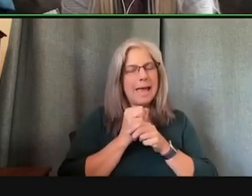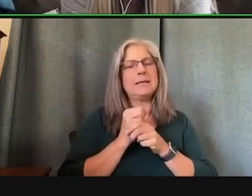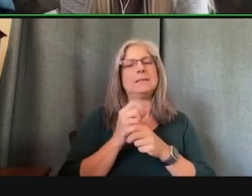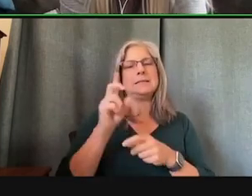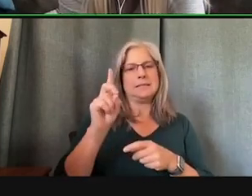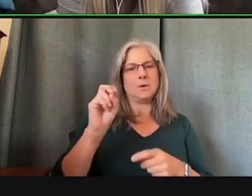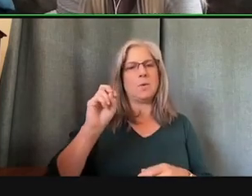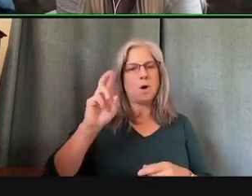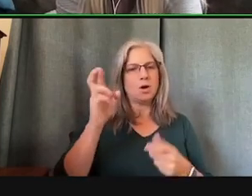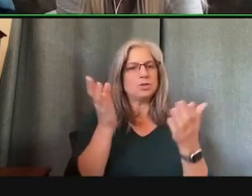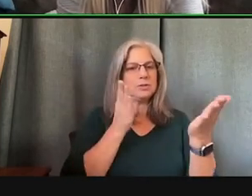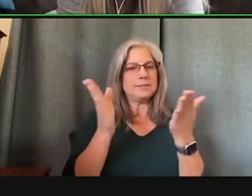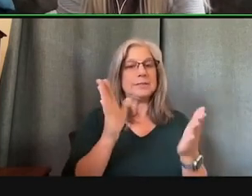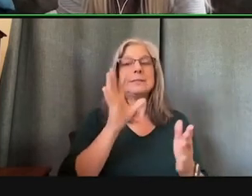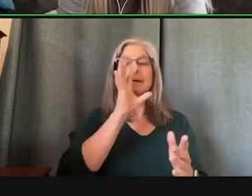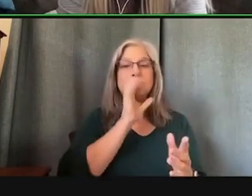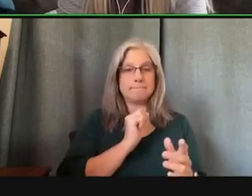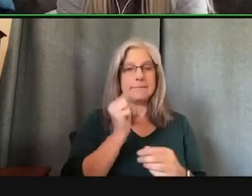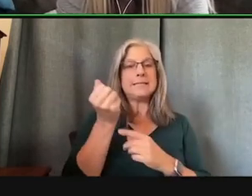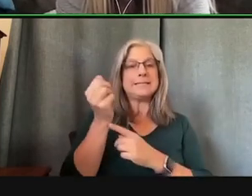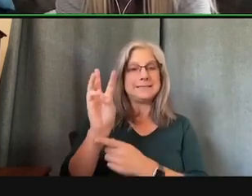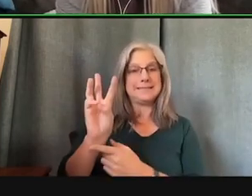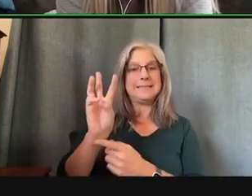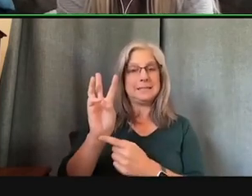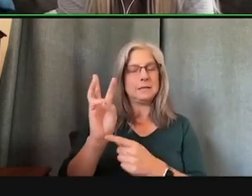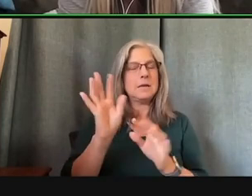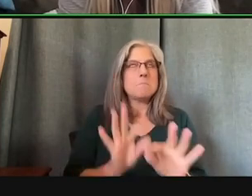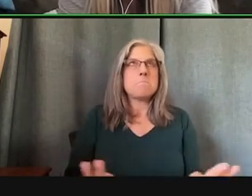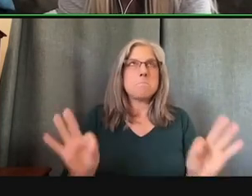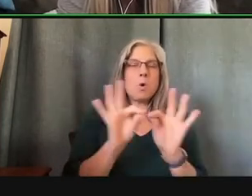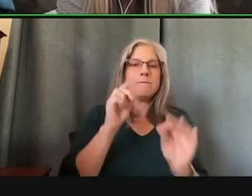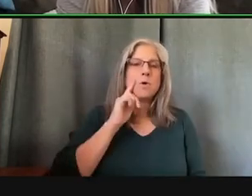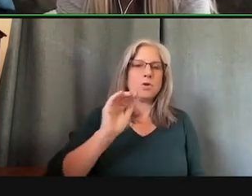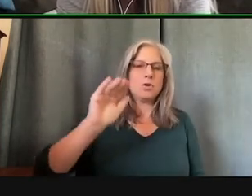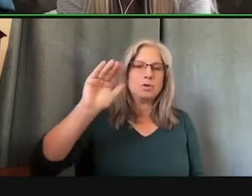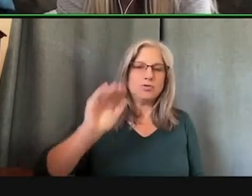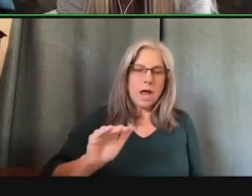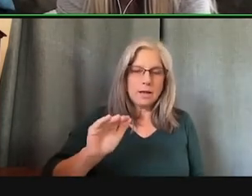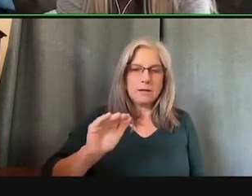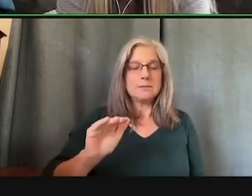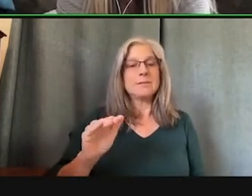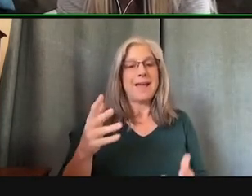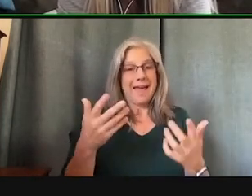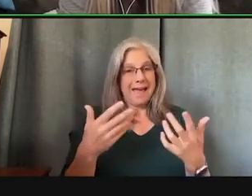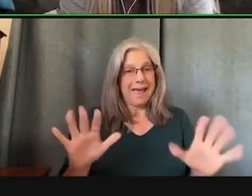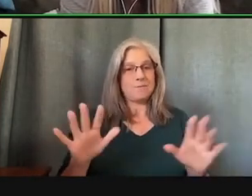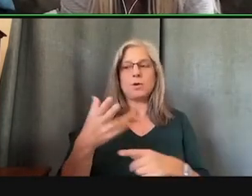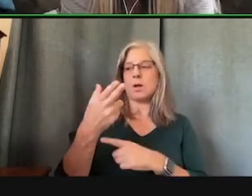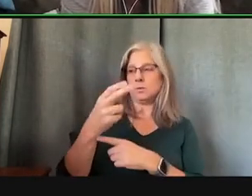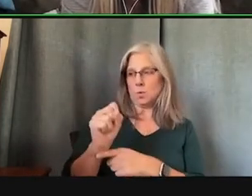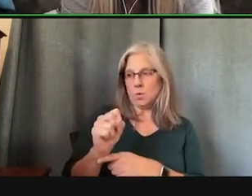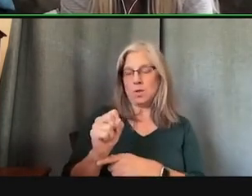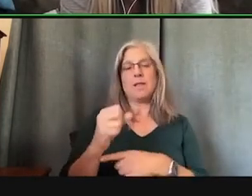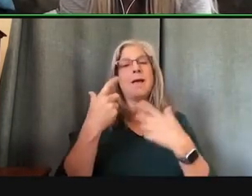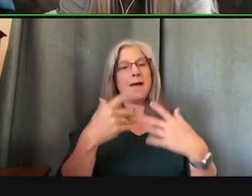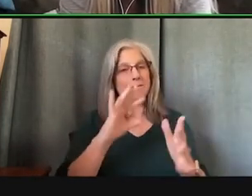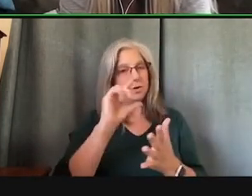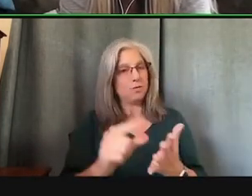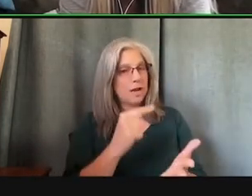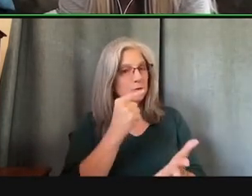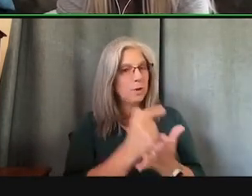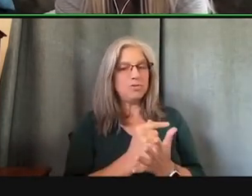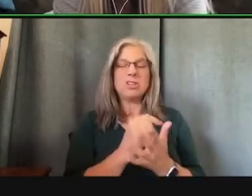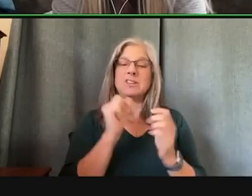age 16, and they are critically important to your child's post high school and graduation